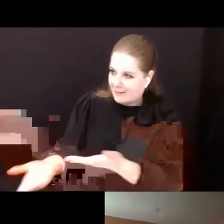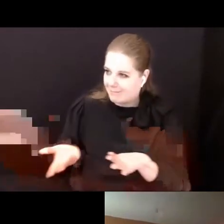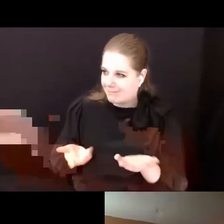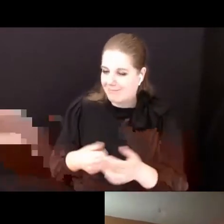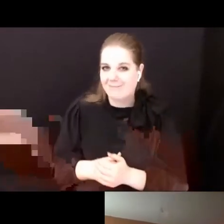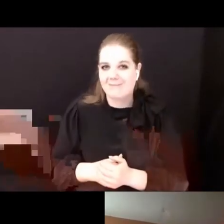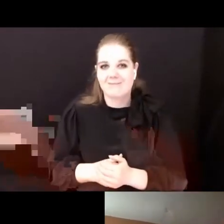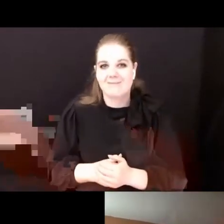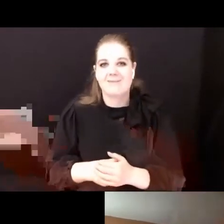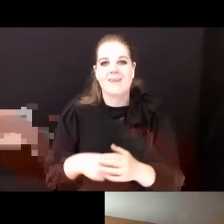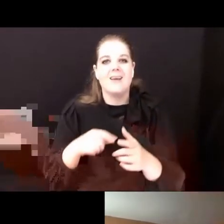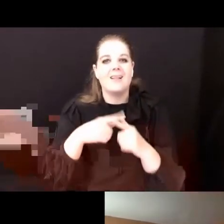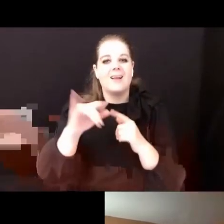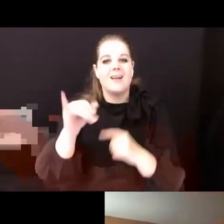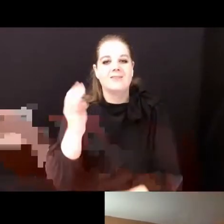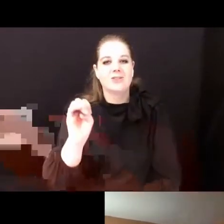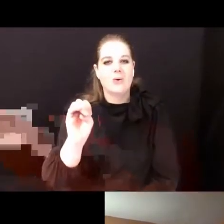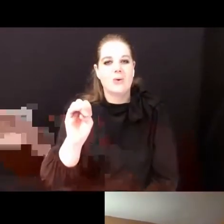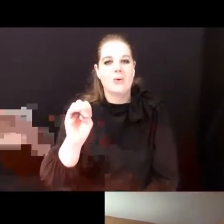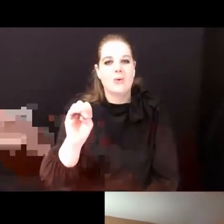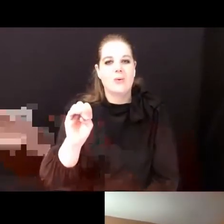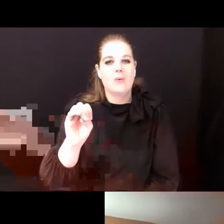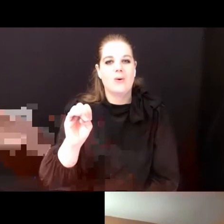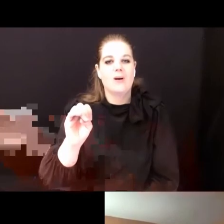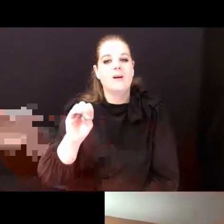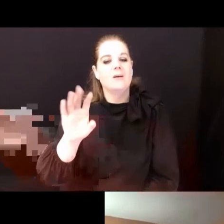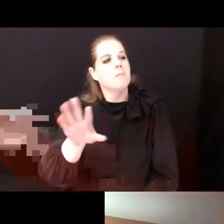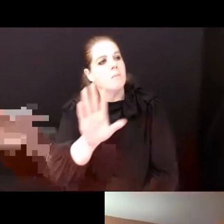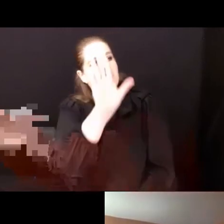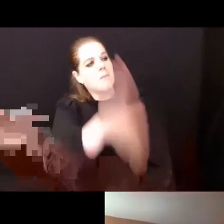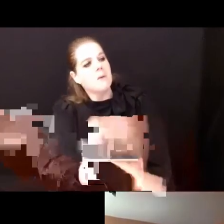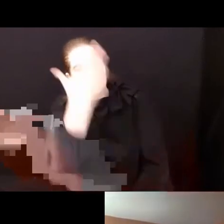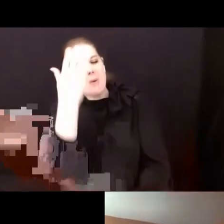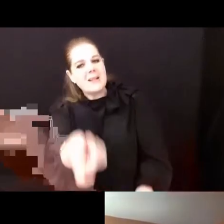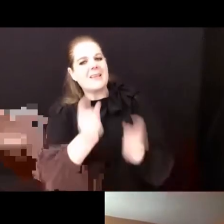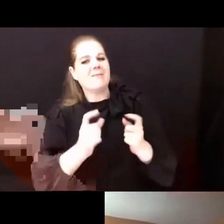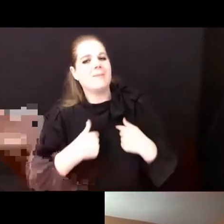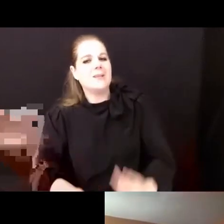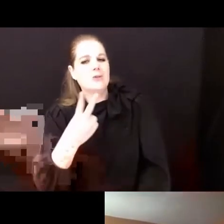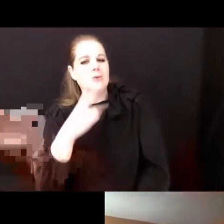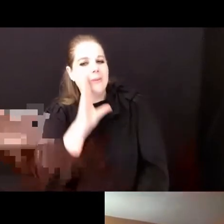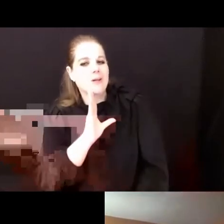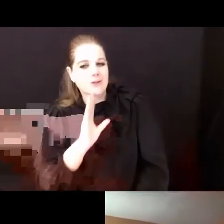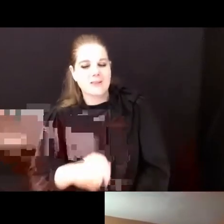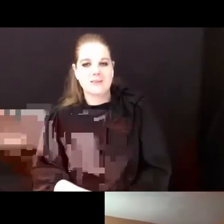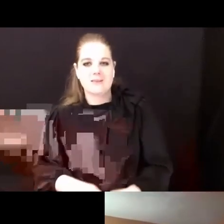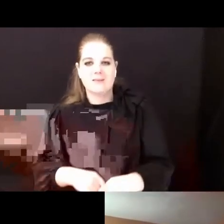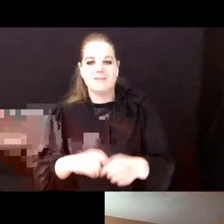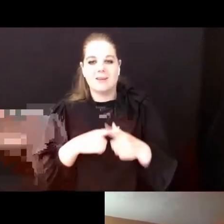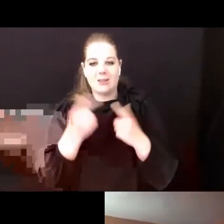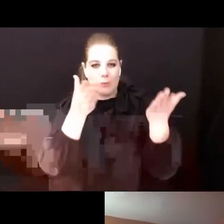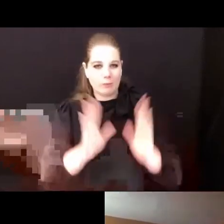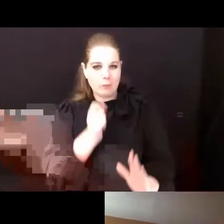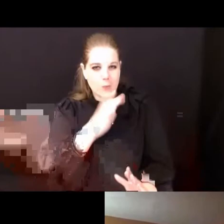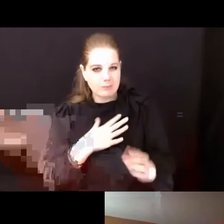and said, on second thought, give me 2 beers. She walked away. Needless